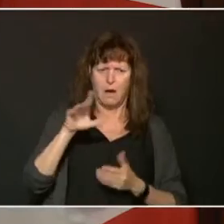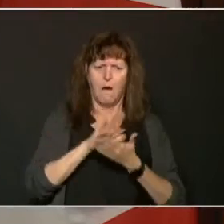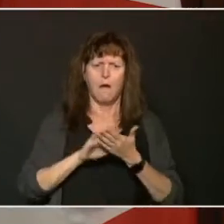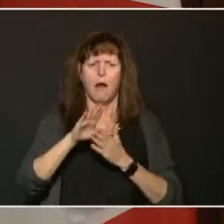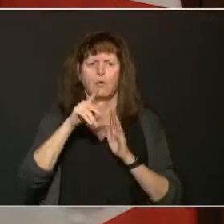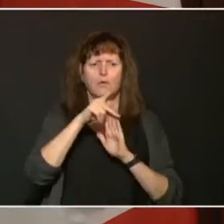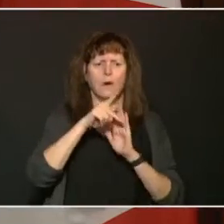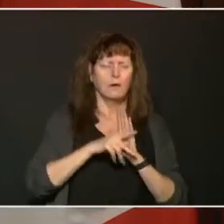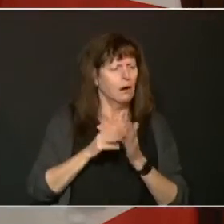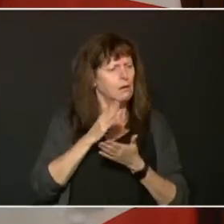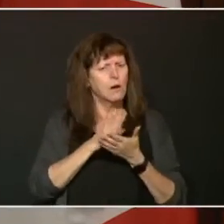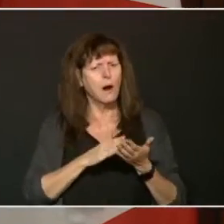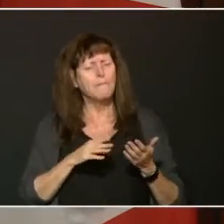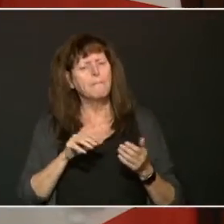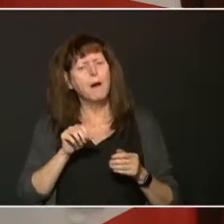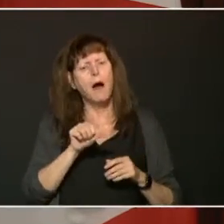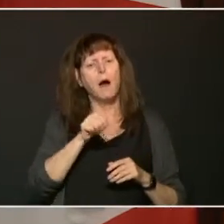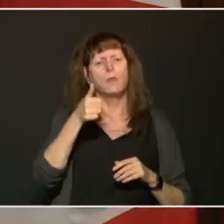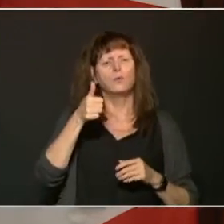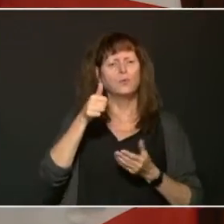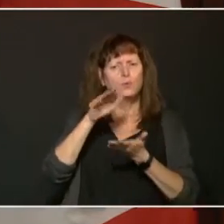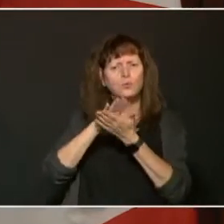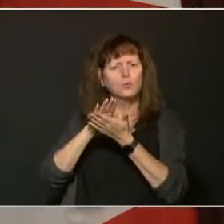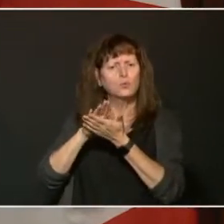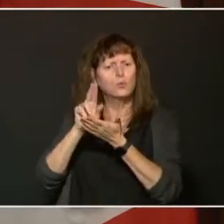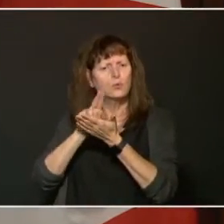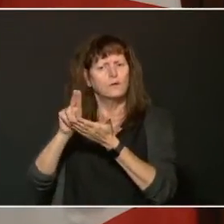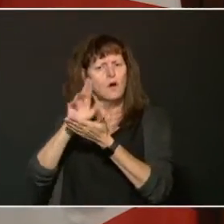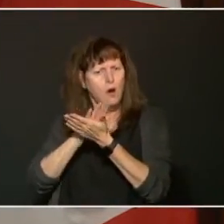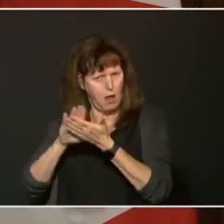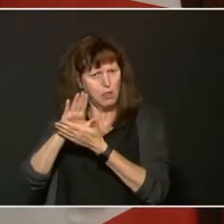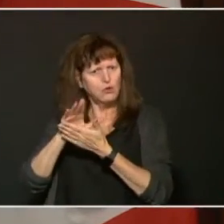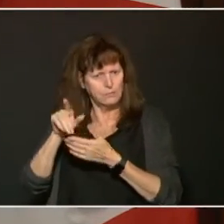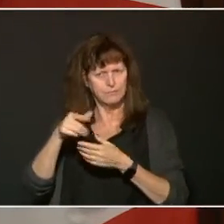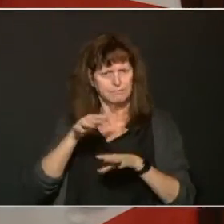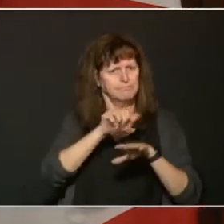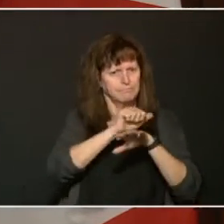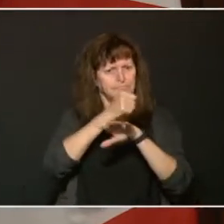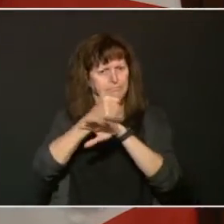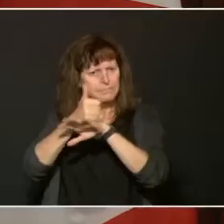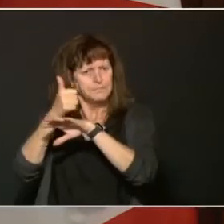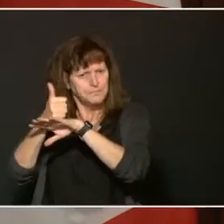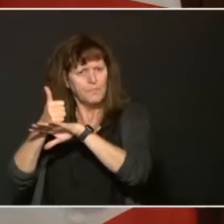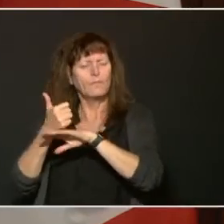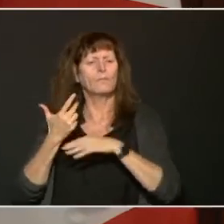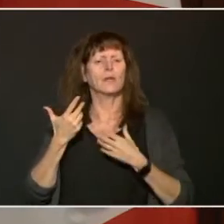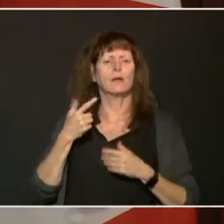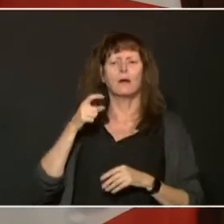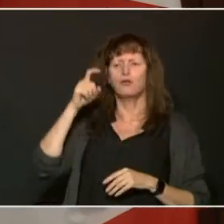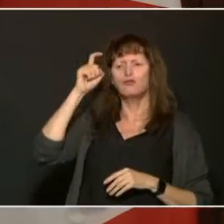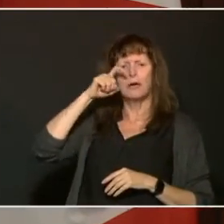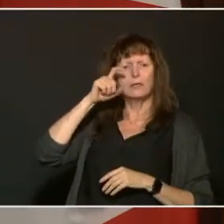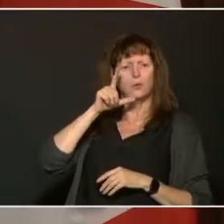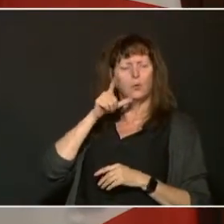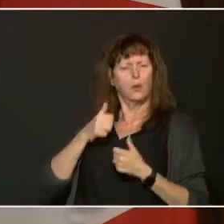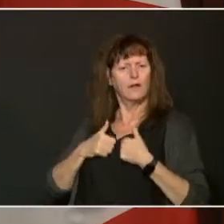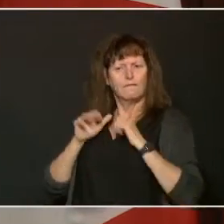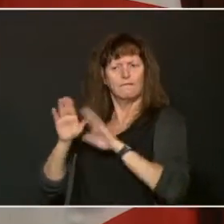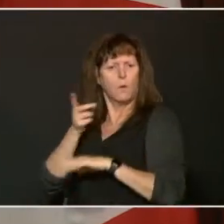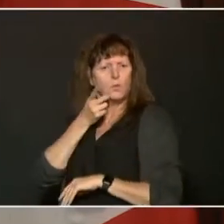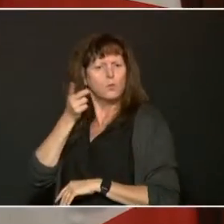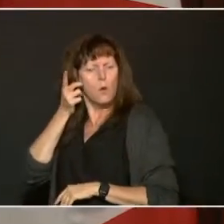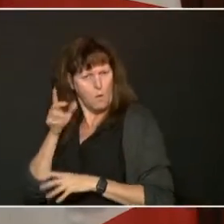have are implementing policies, particularly around their residences. I think as a public health